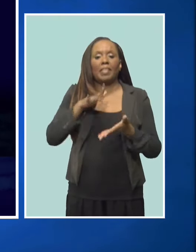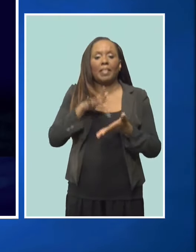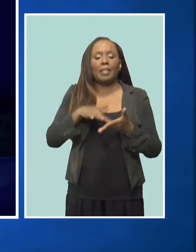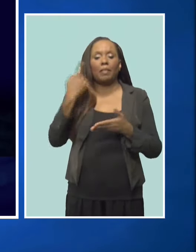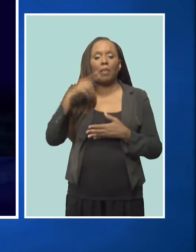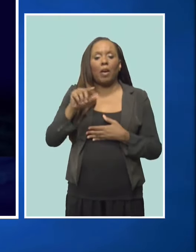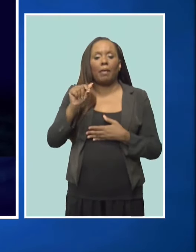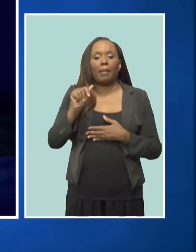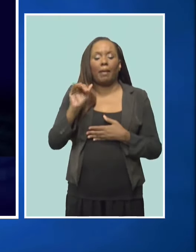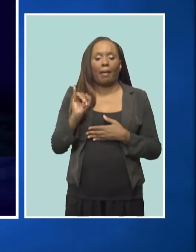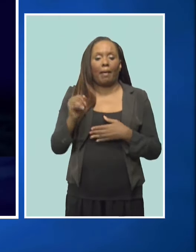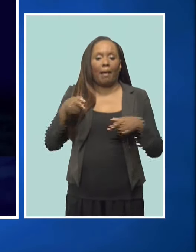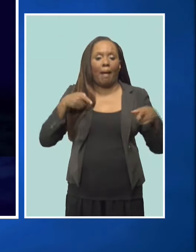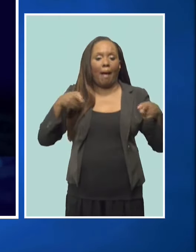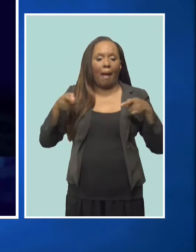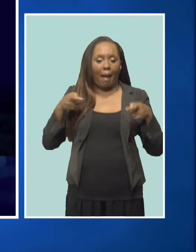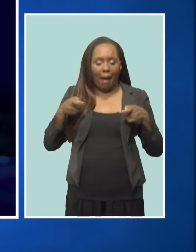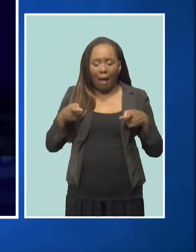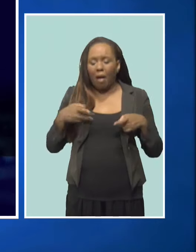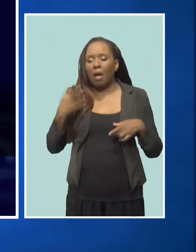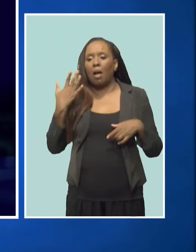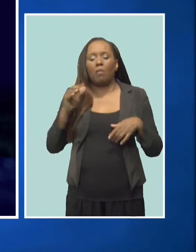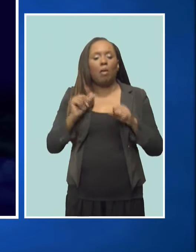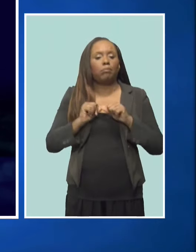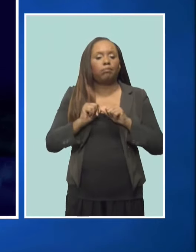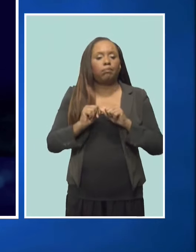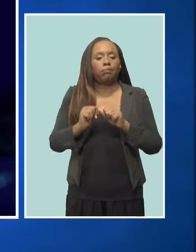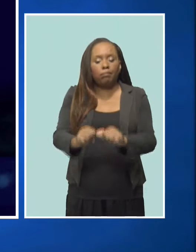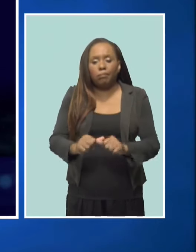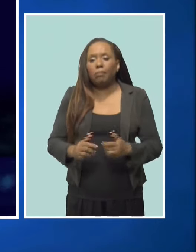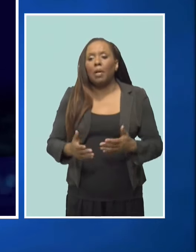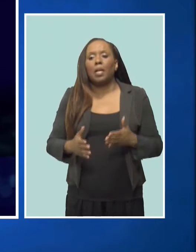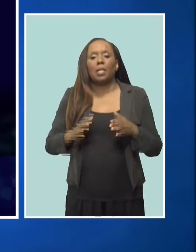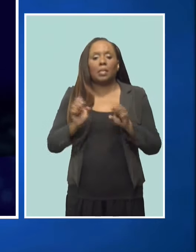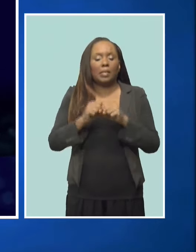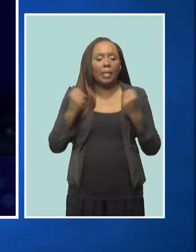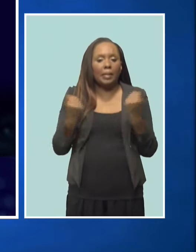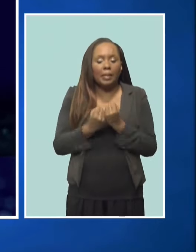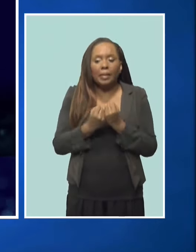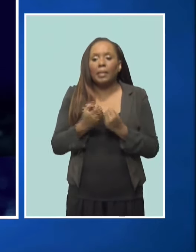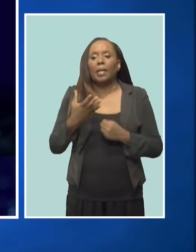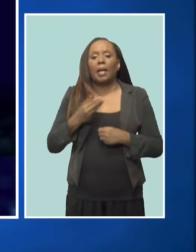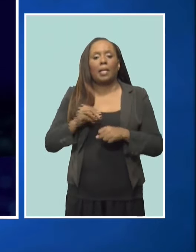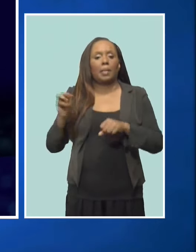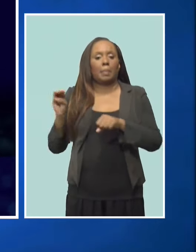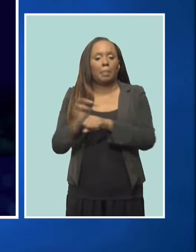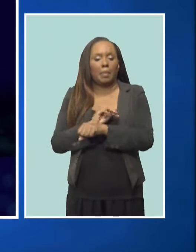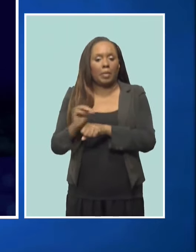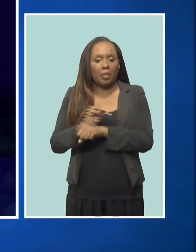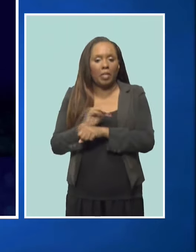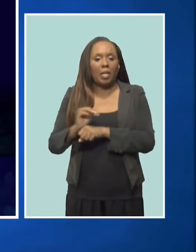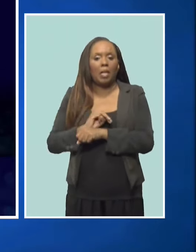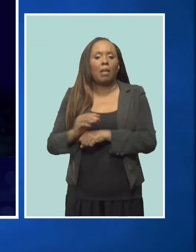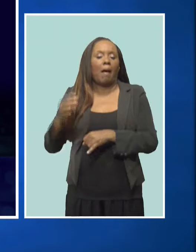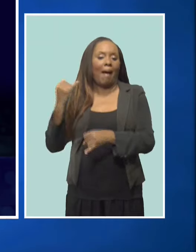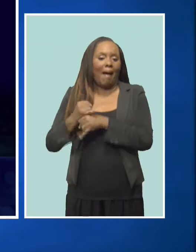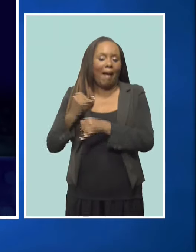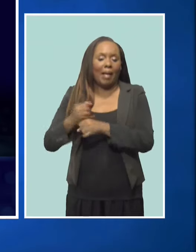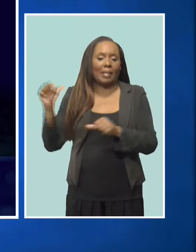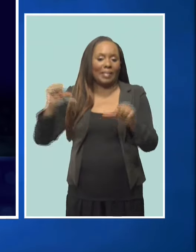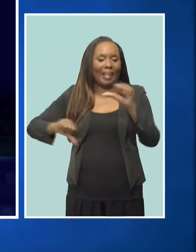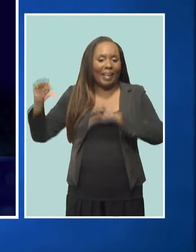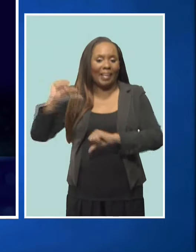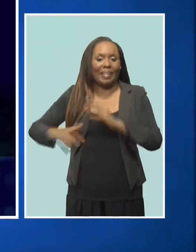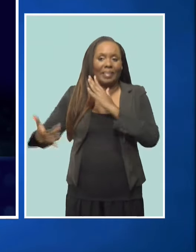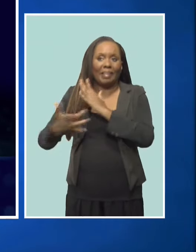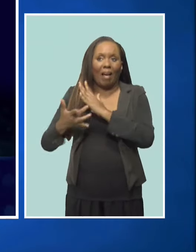between the Center for an Equitable Economy and Sustainable Society here at Howard and the Ministry of Industry, Innovation, Science and Technology in